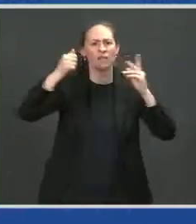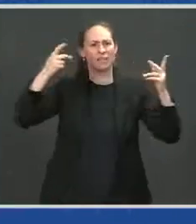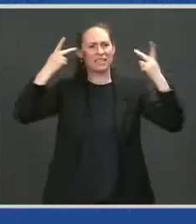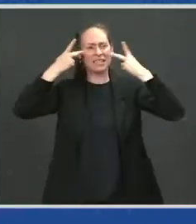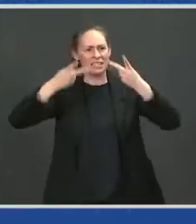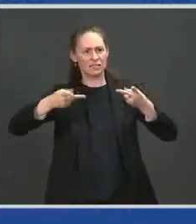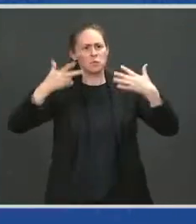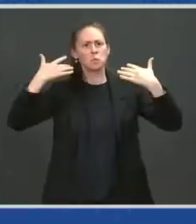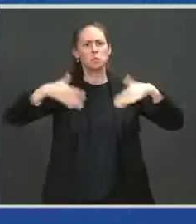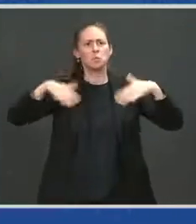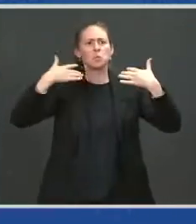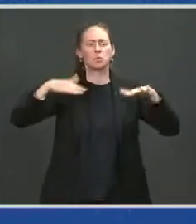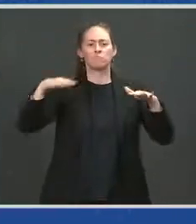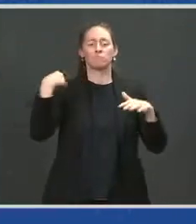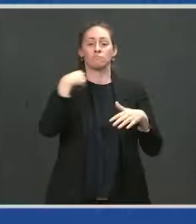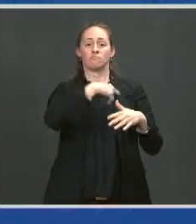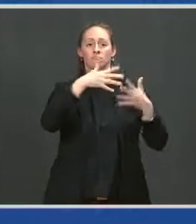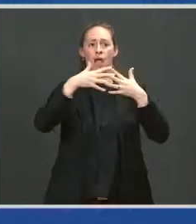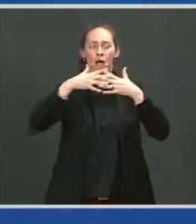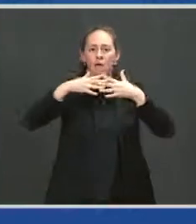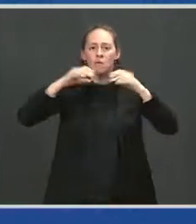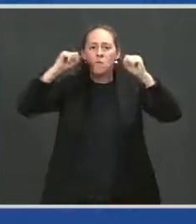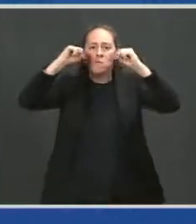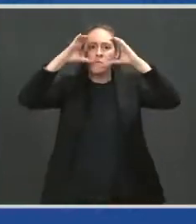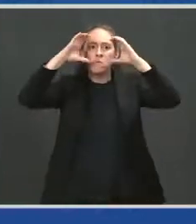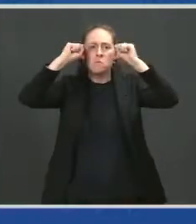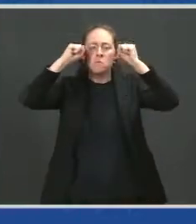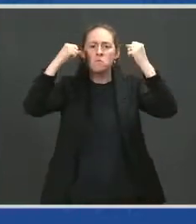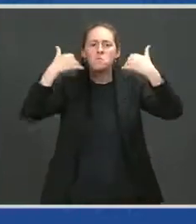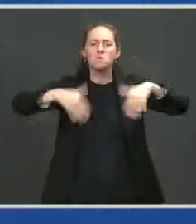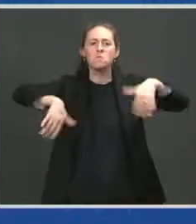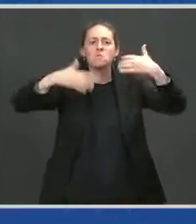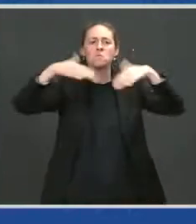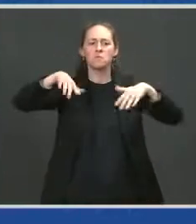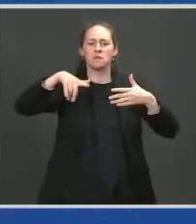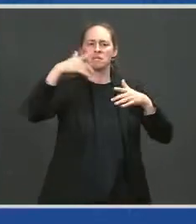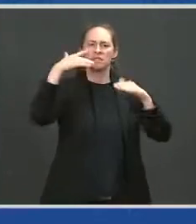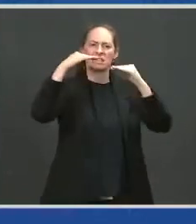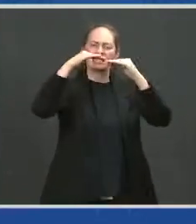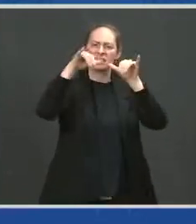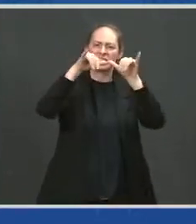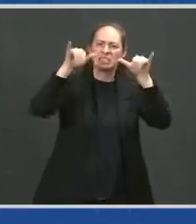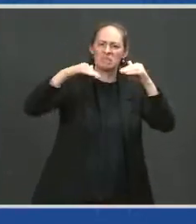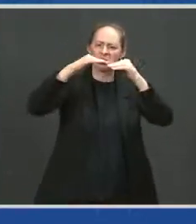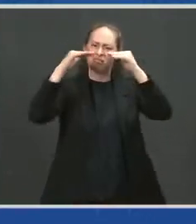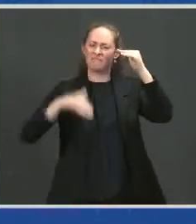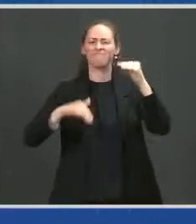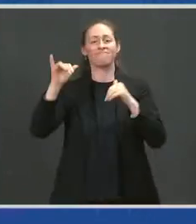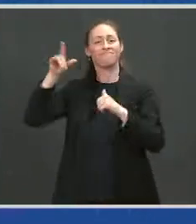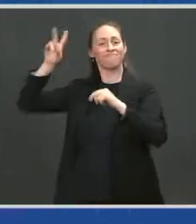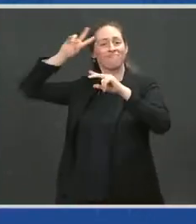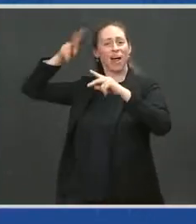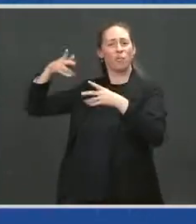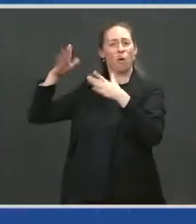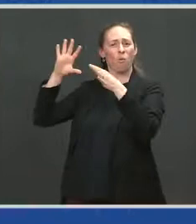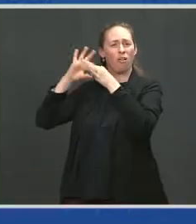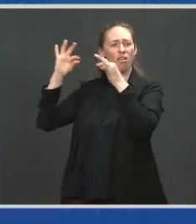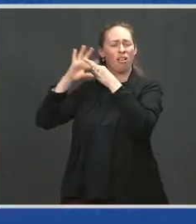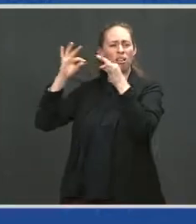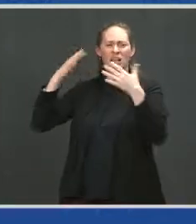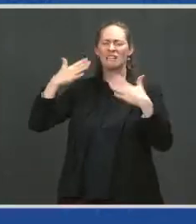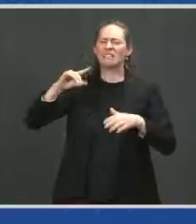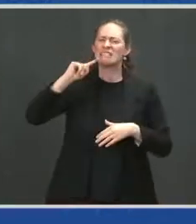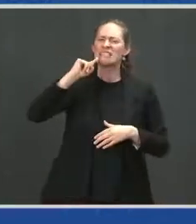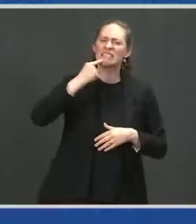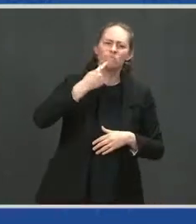see the systemic racism the Vice President just referred to. The systemic racism is a stain